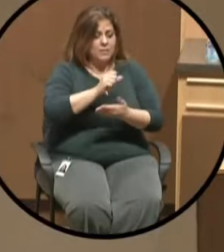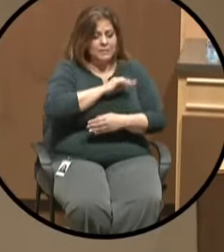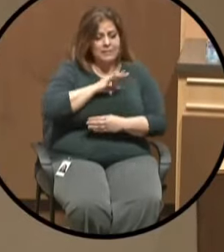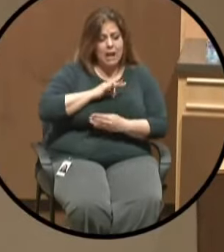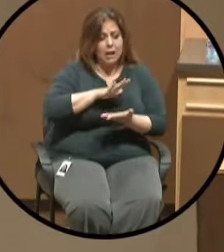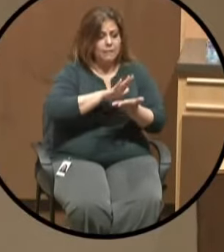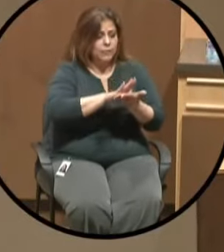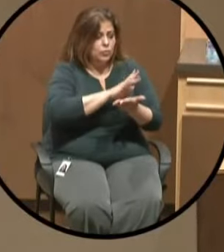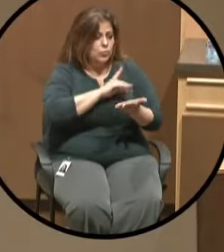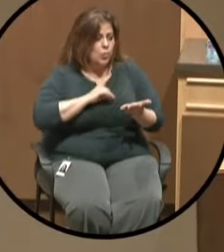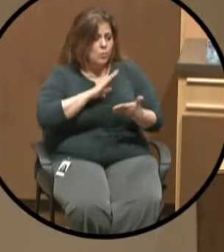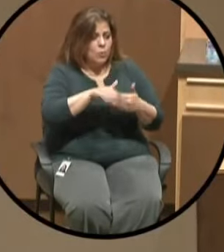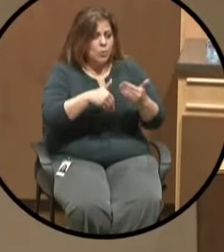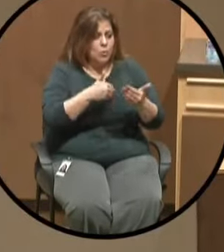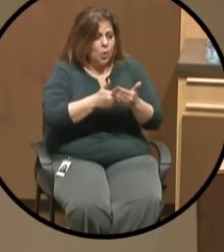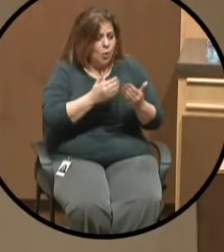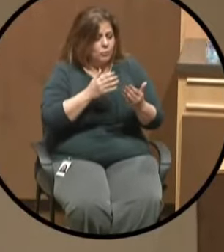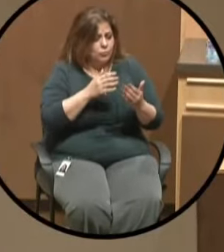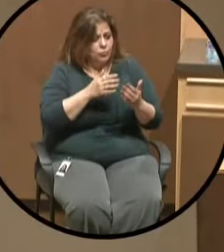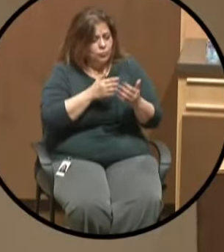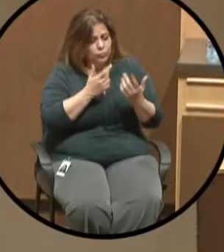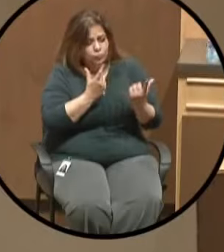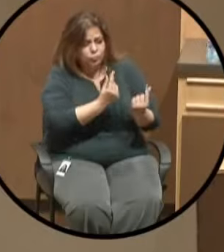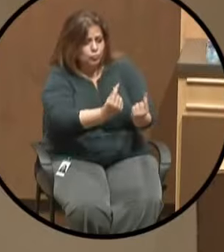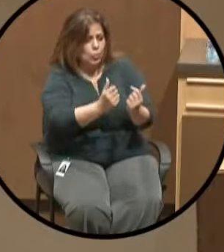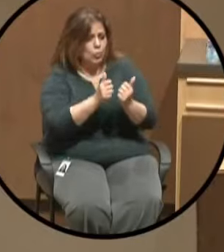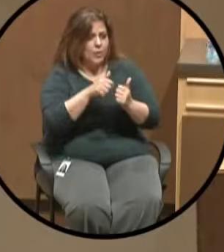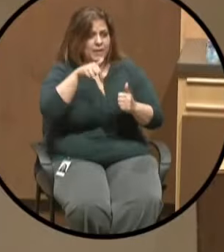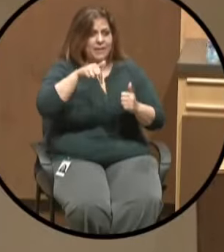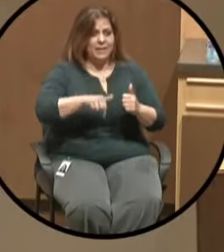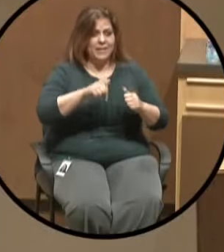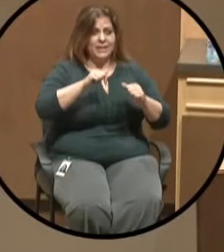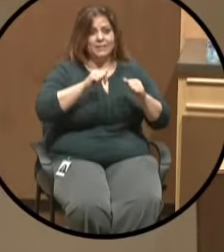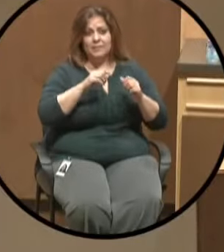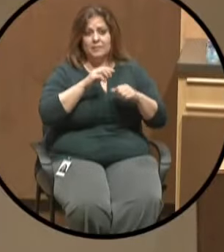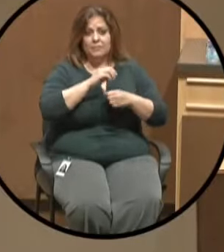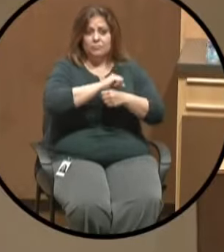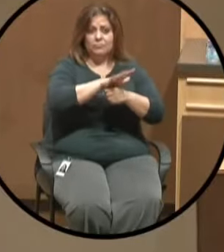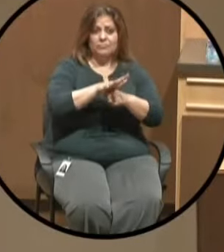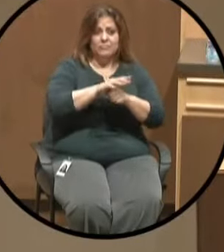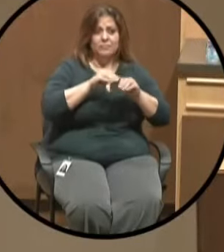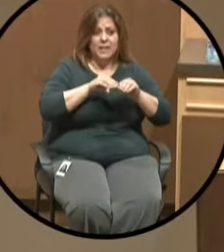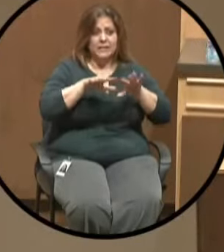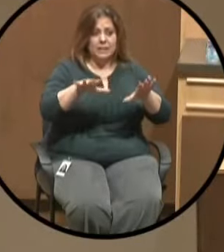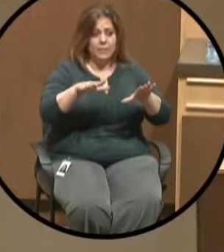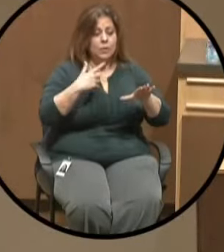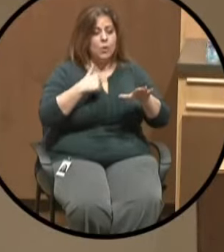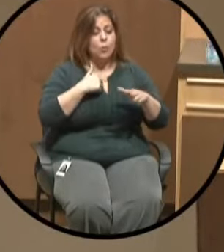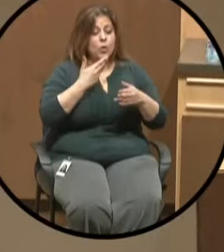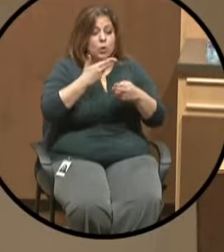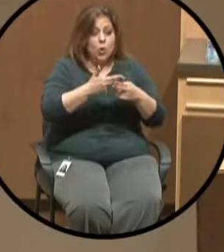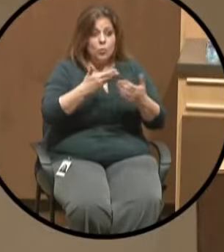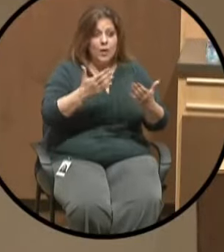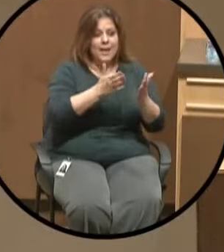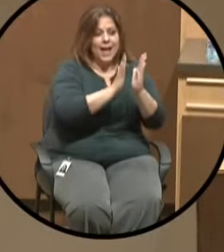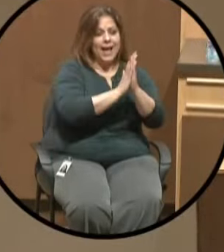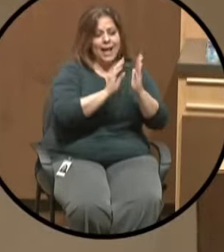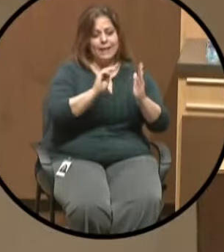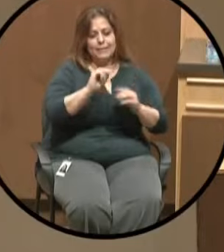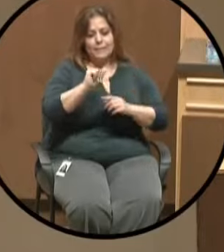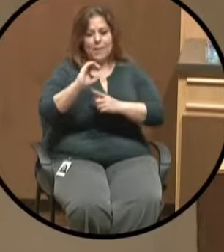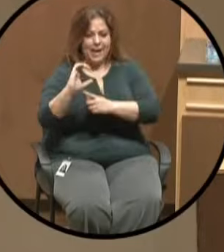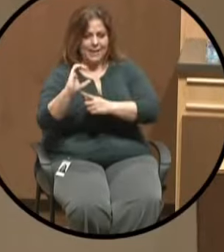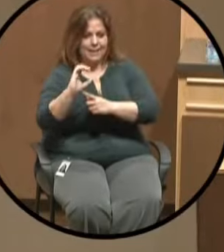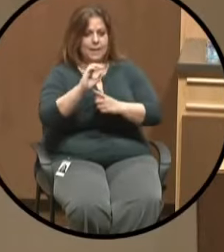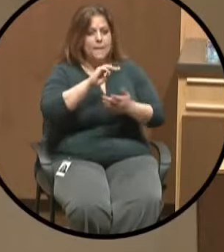global pandemic here in Orange County. We call this initiative Ask MAC. MAC standing